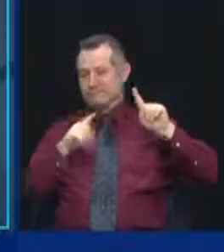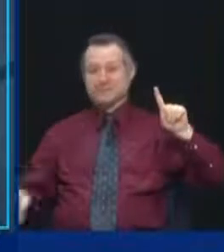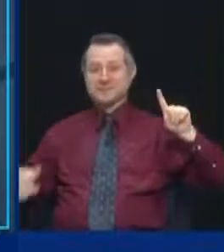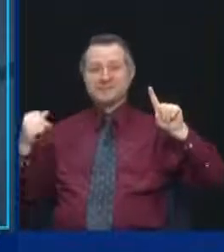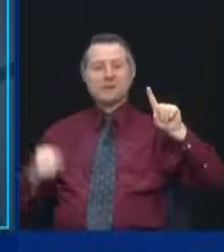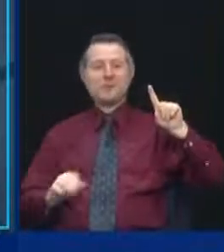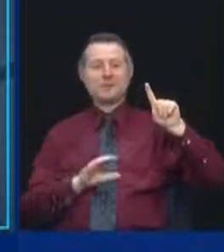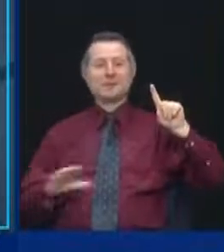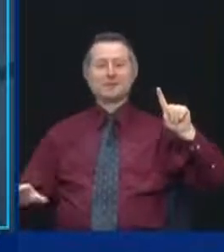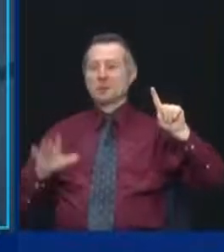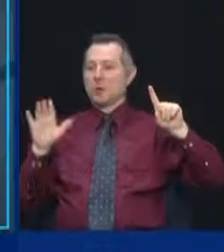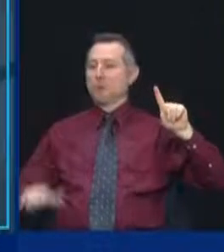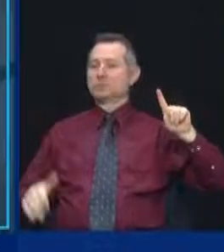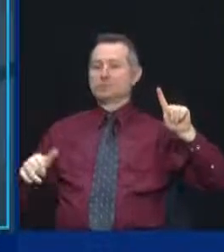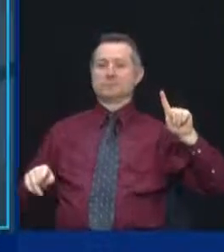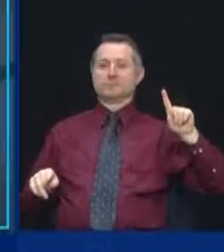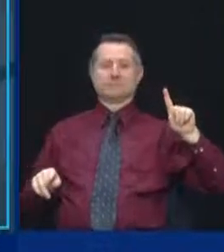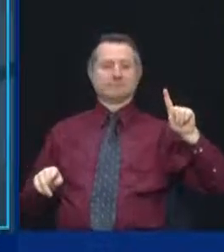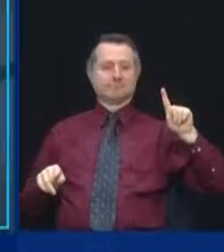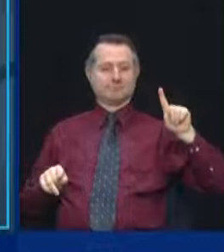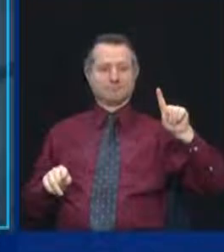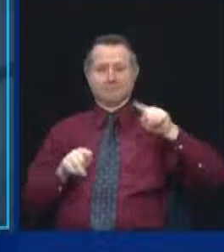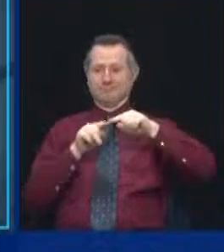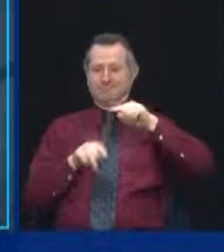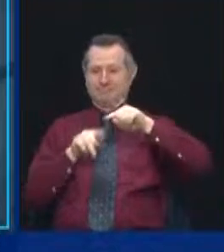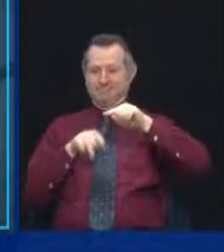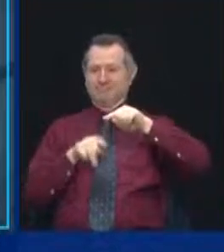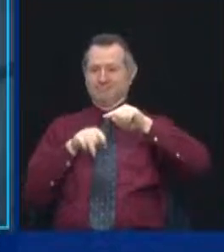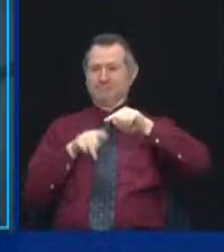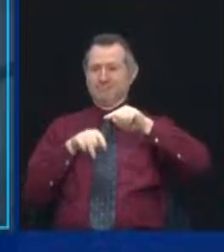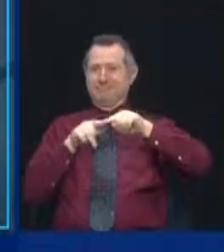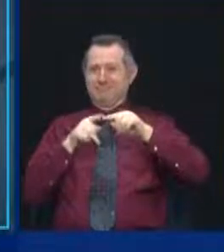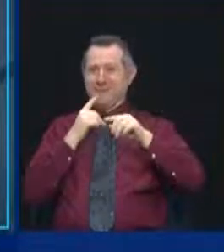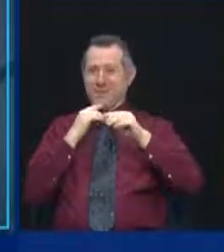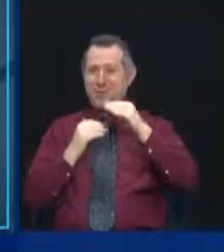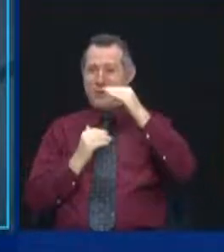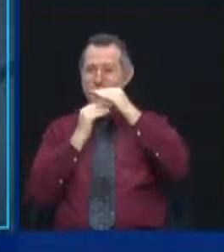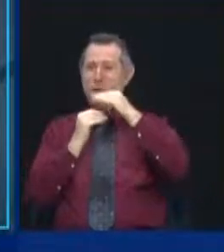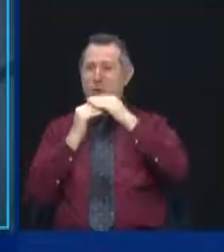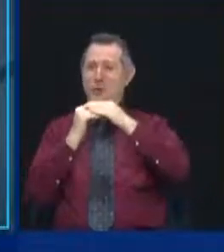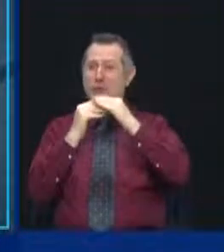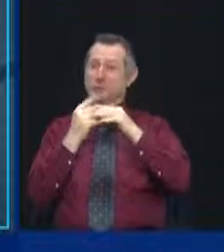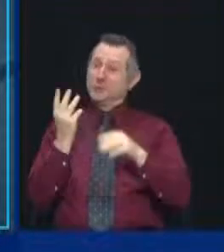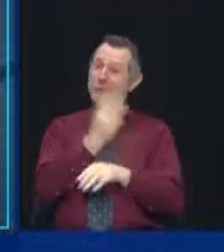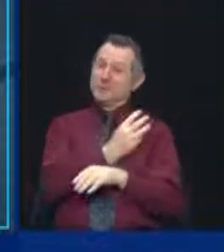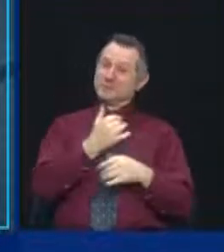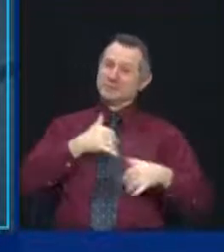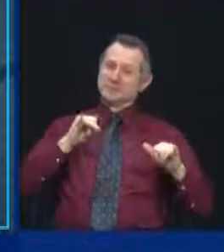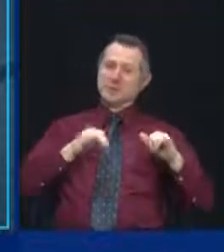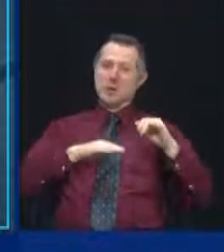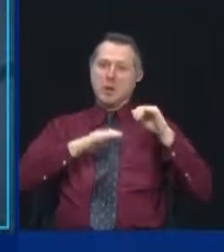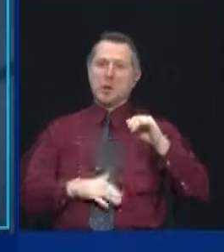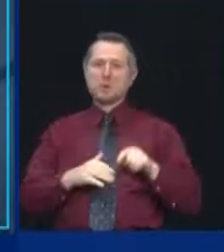tier, abutting Western New York, 0.7. How do you explain that?